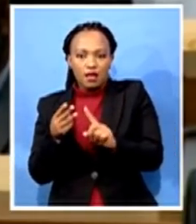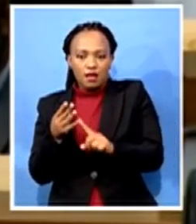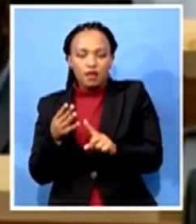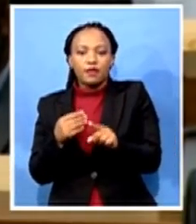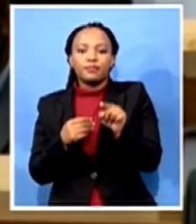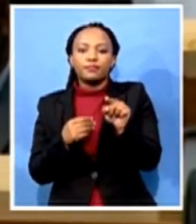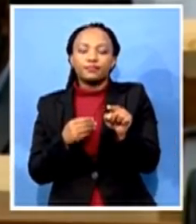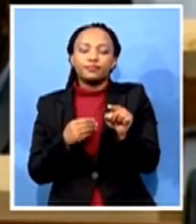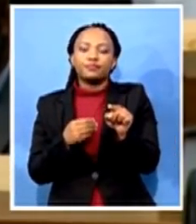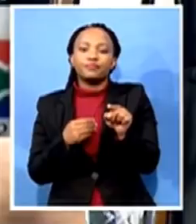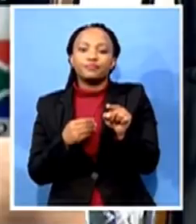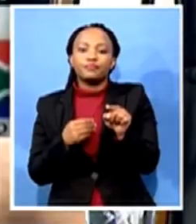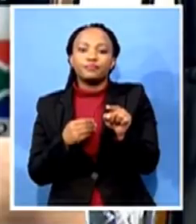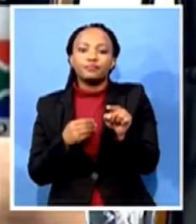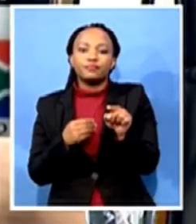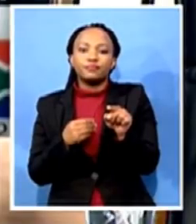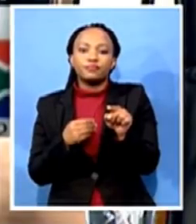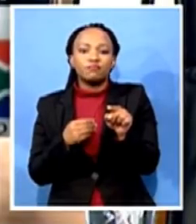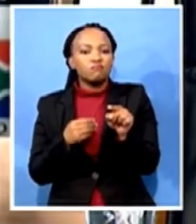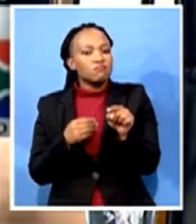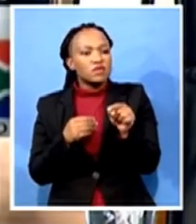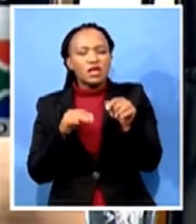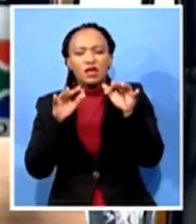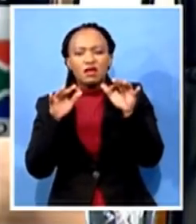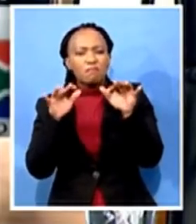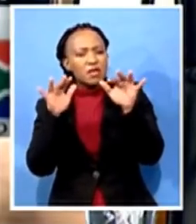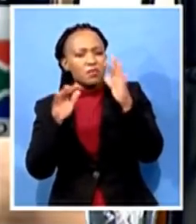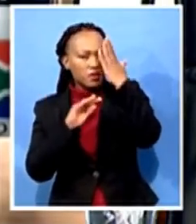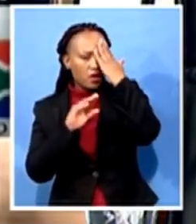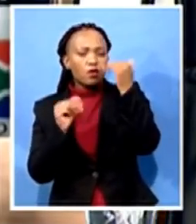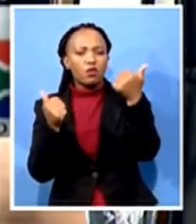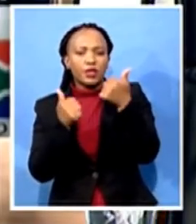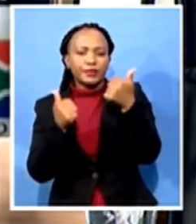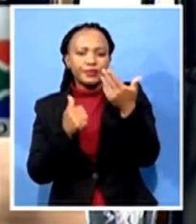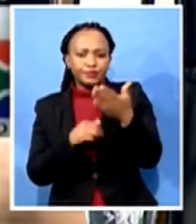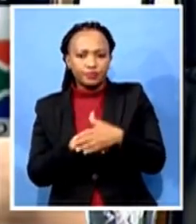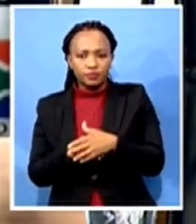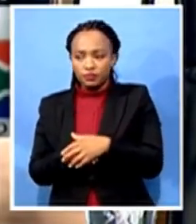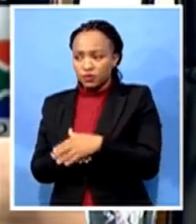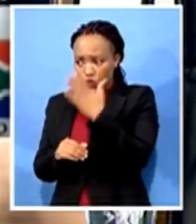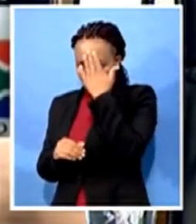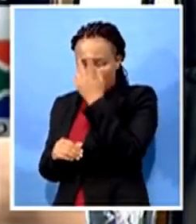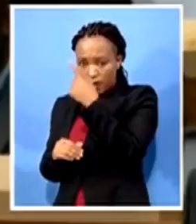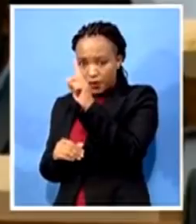public knowledge. We know that. Correct? Yes, Chair.